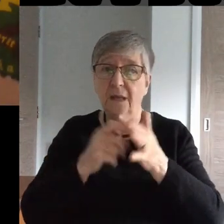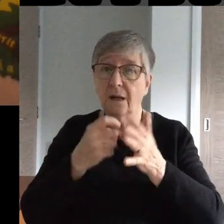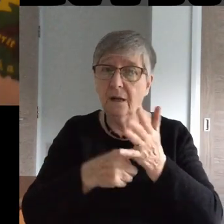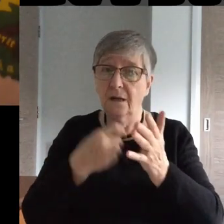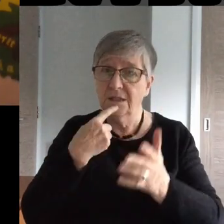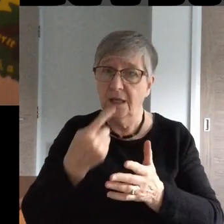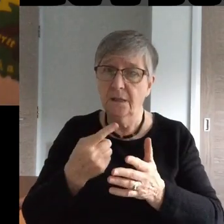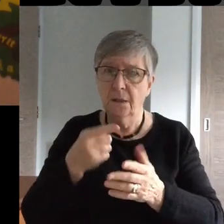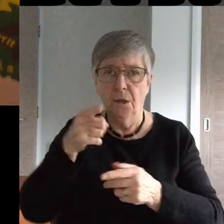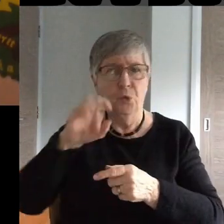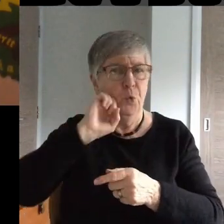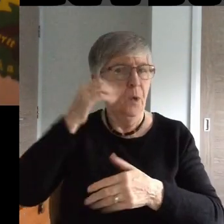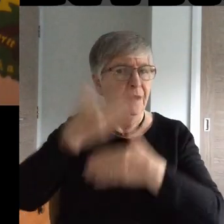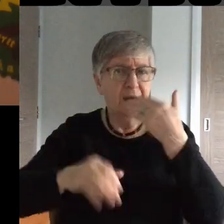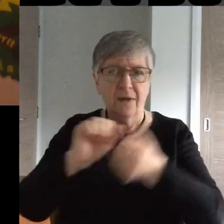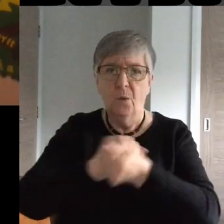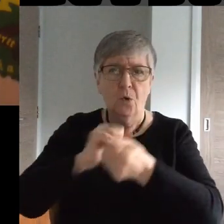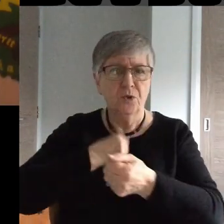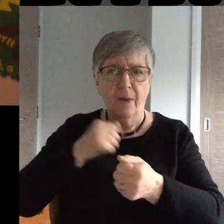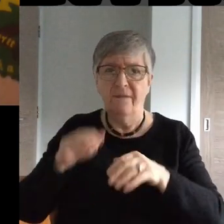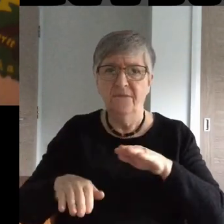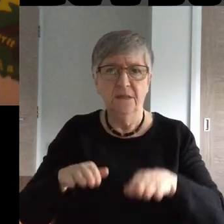my feet, says Peter.